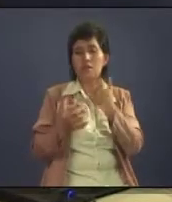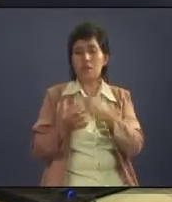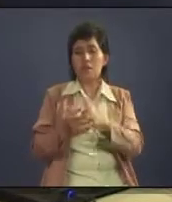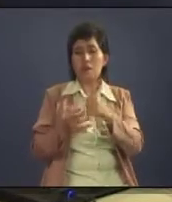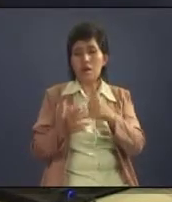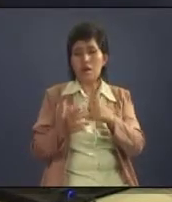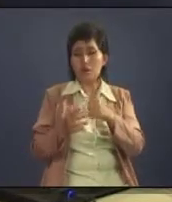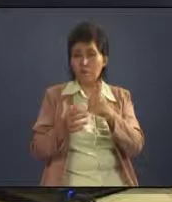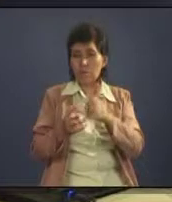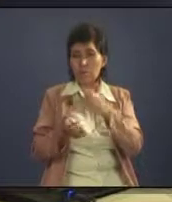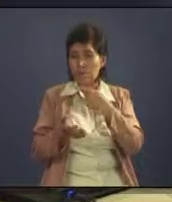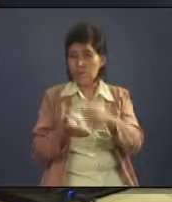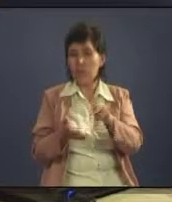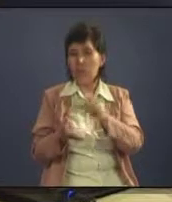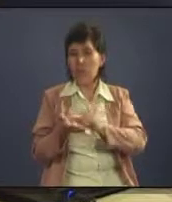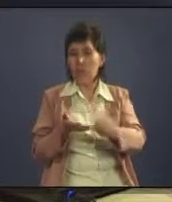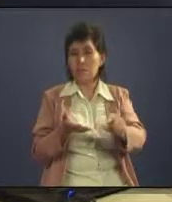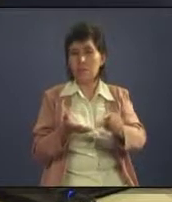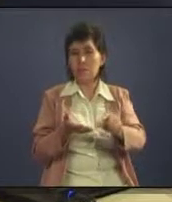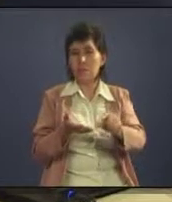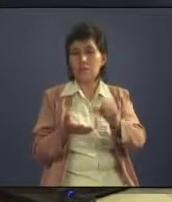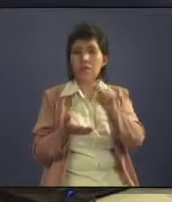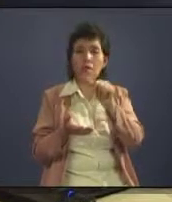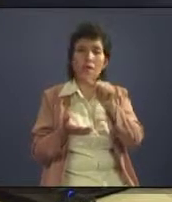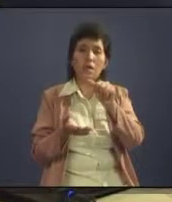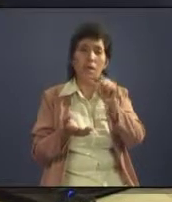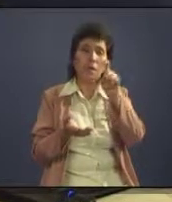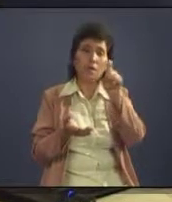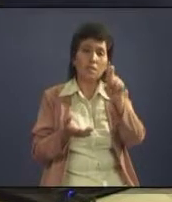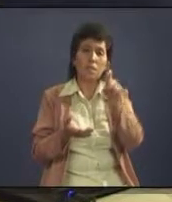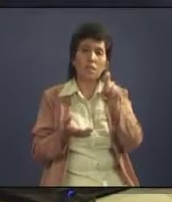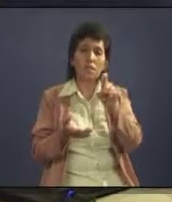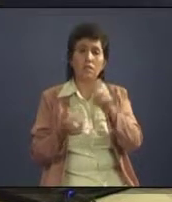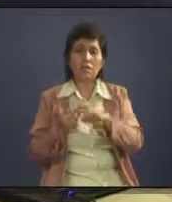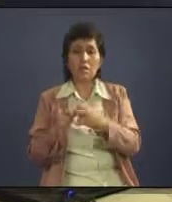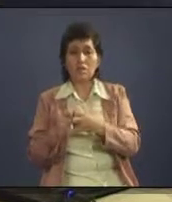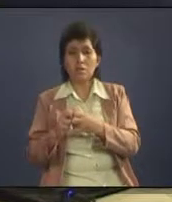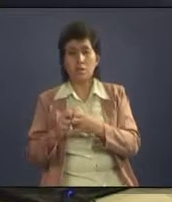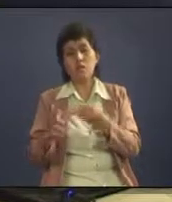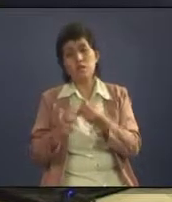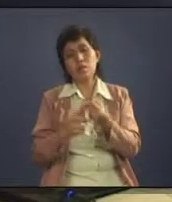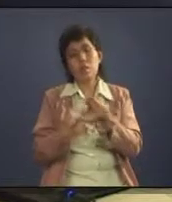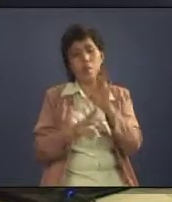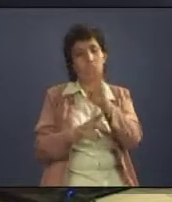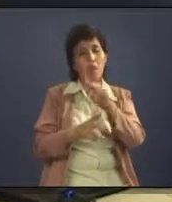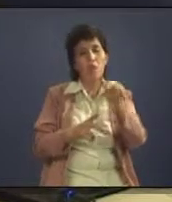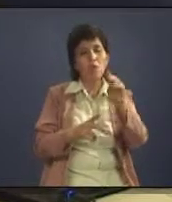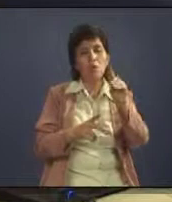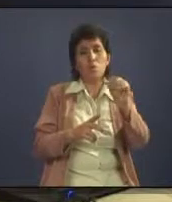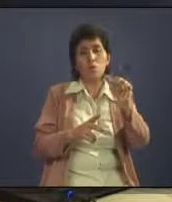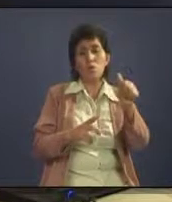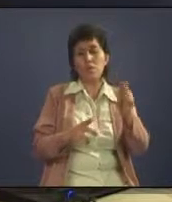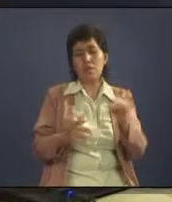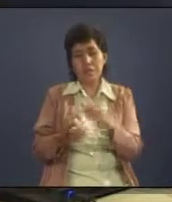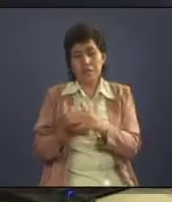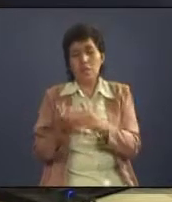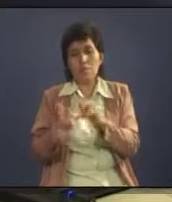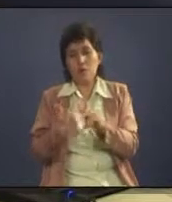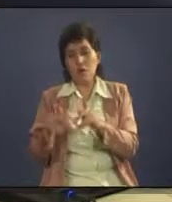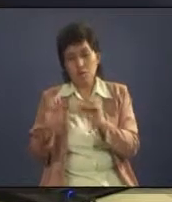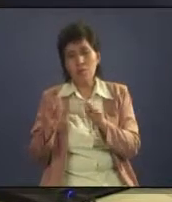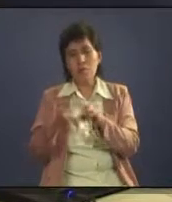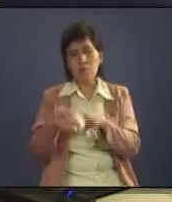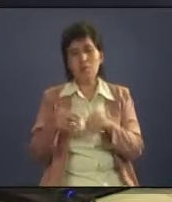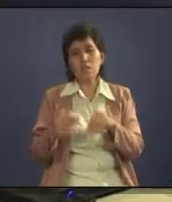mean, would you hire an ex-convict, or would you hire an ex-prisoner, for instance? Some people does